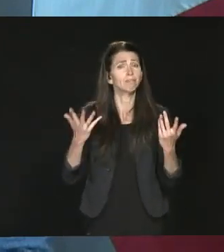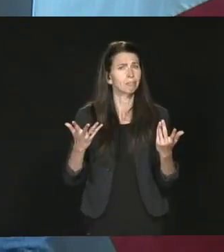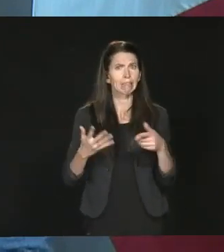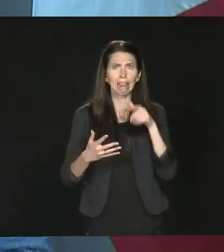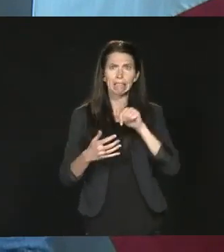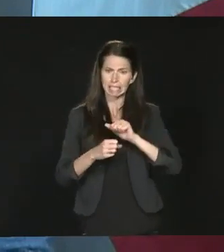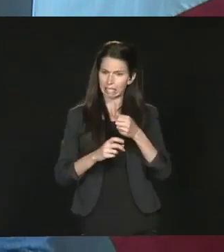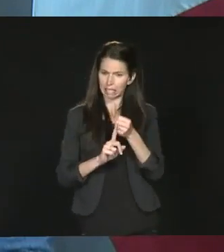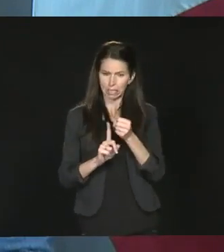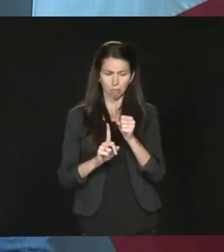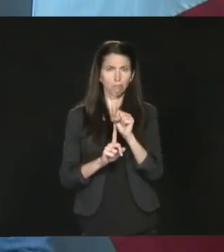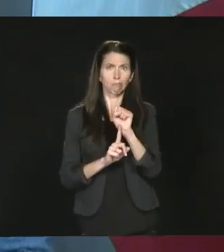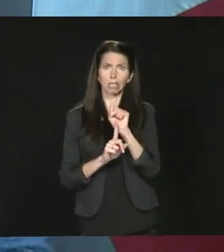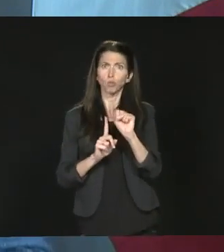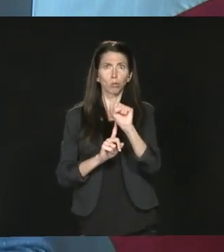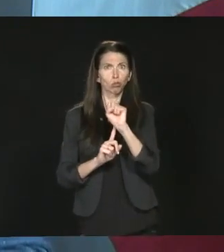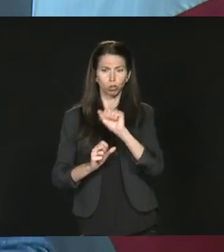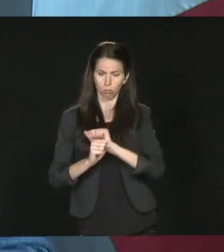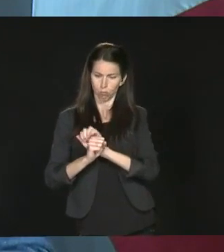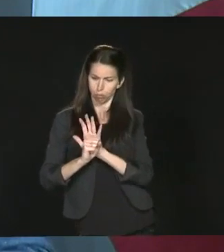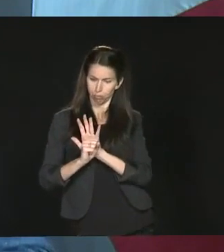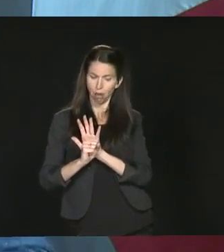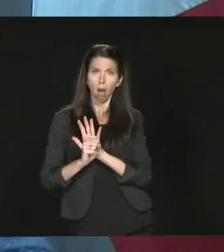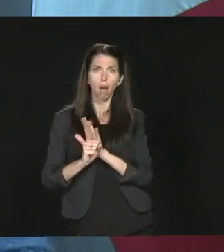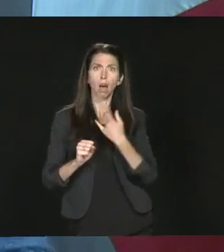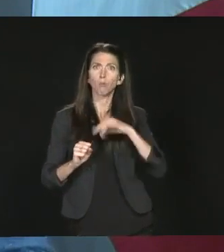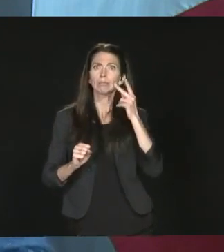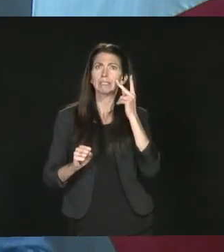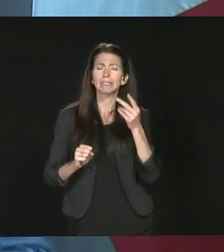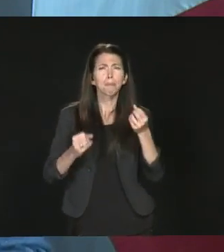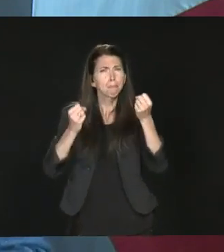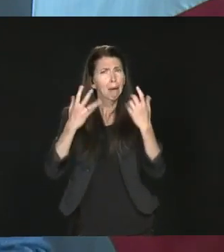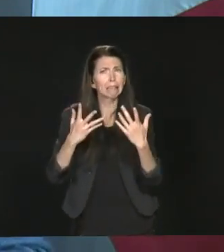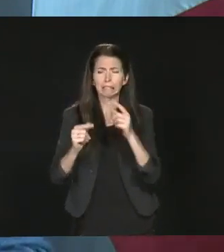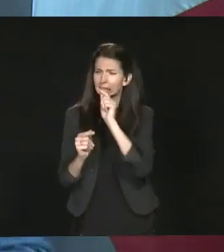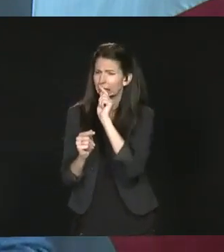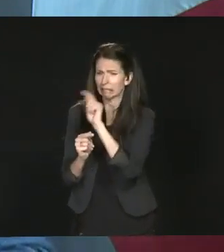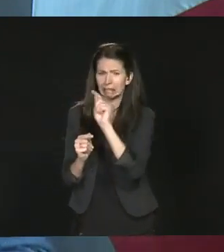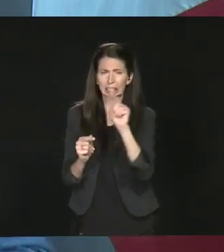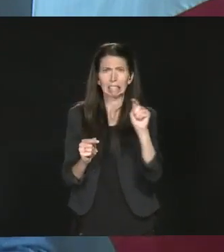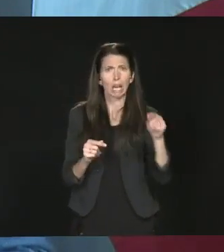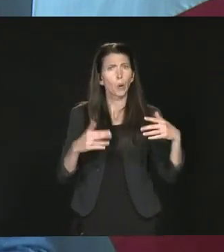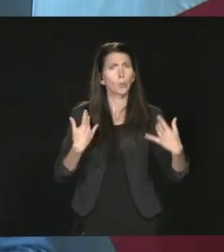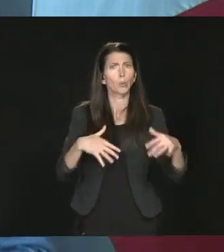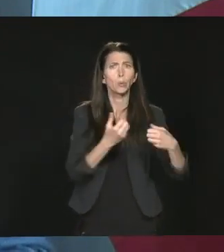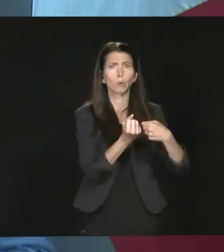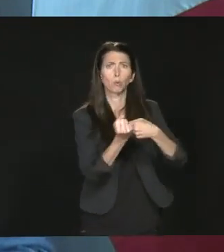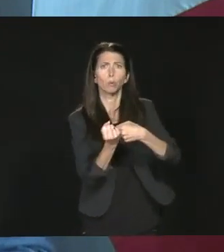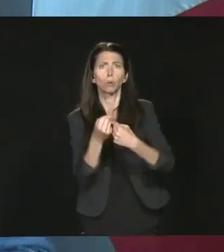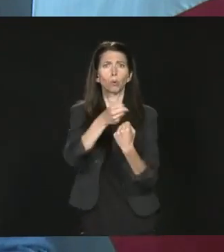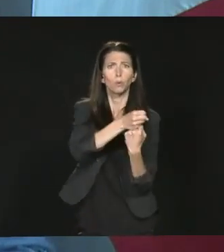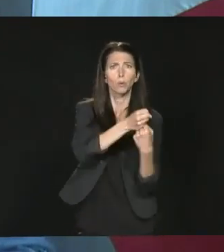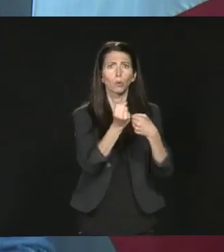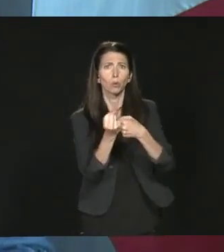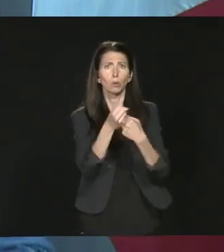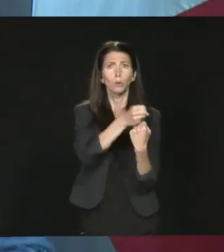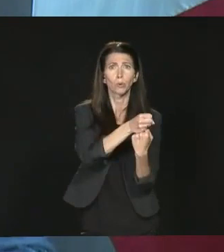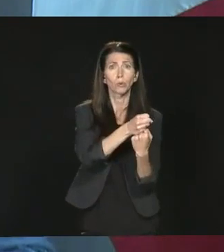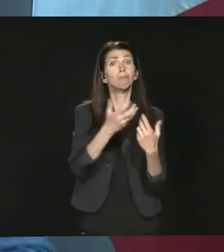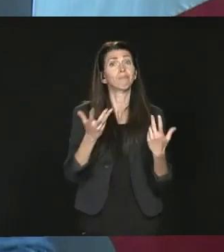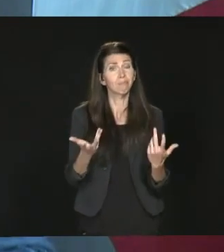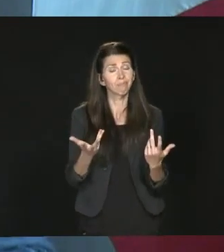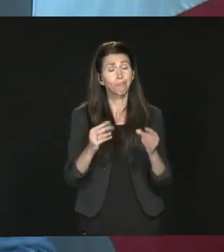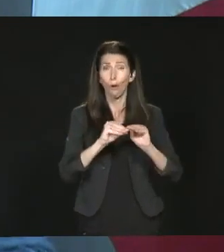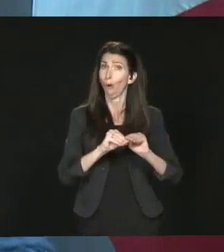together to help their fellow Canadians during this uncertain period. Together, as we continue to move